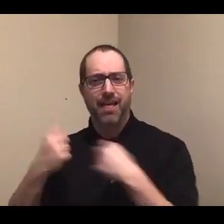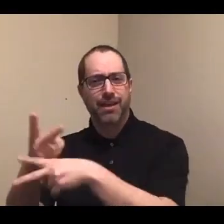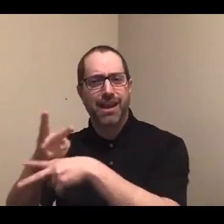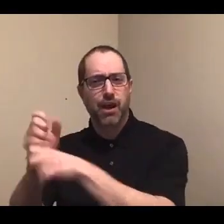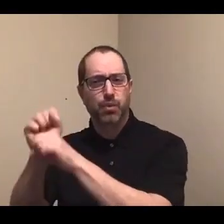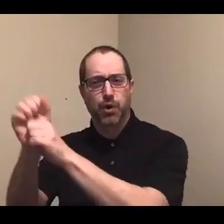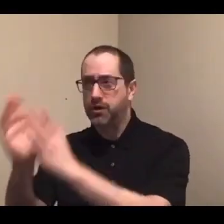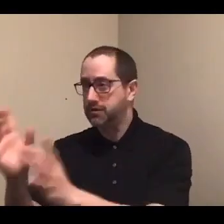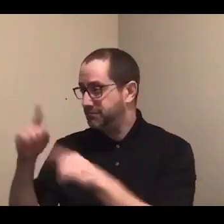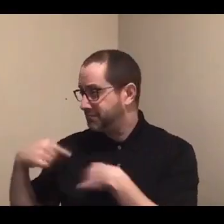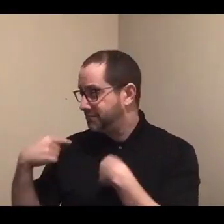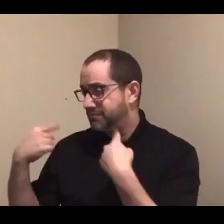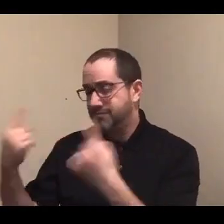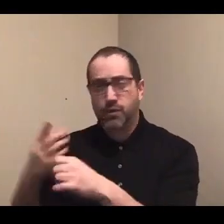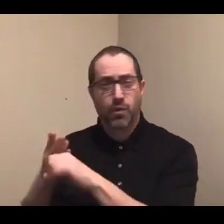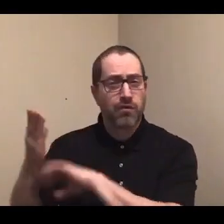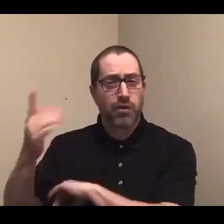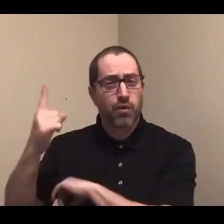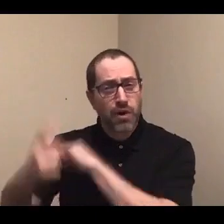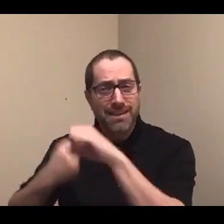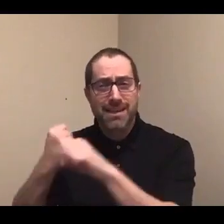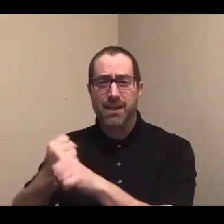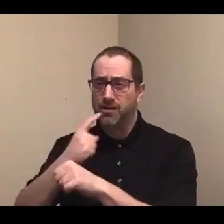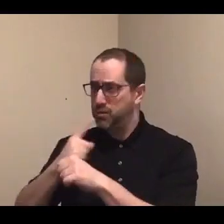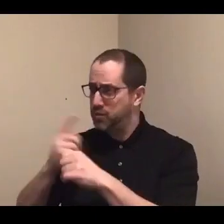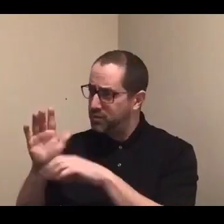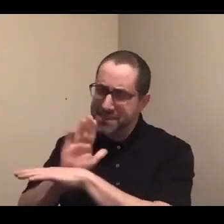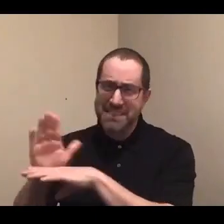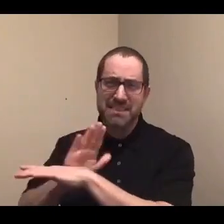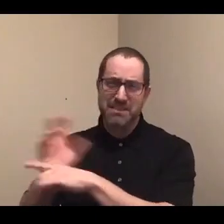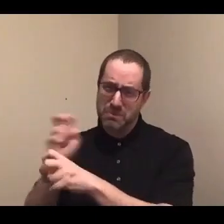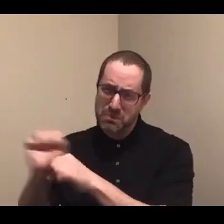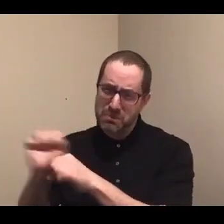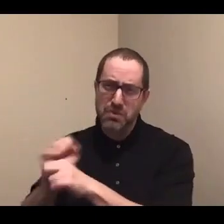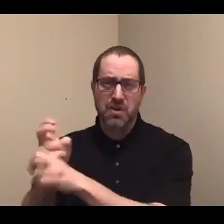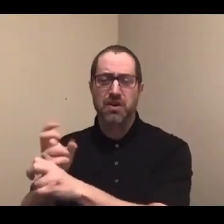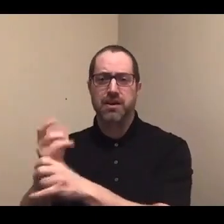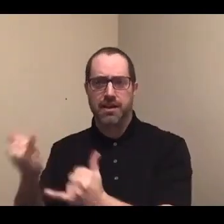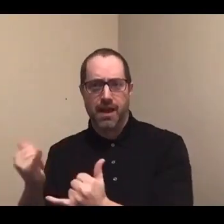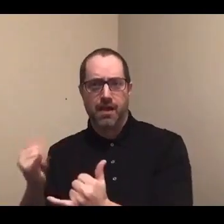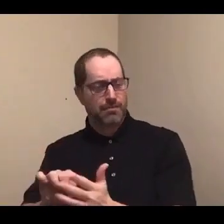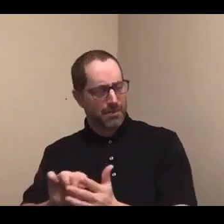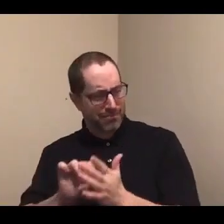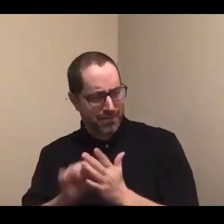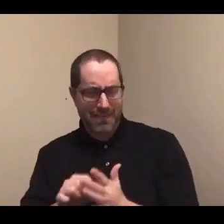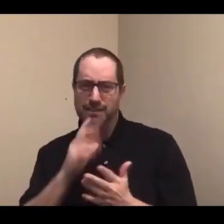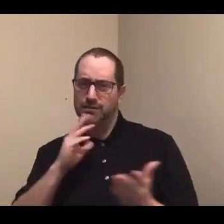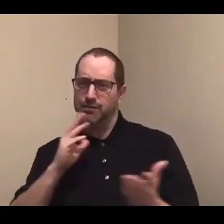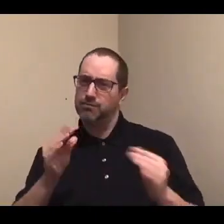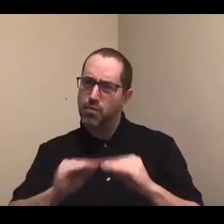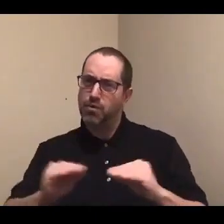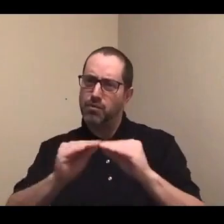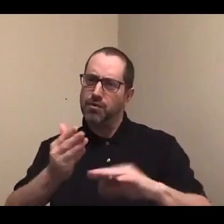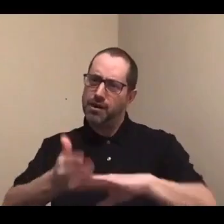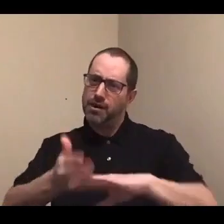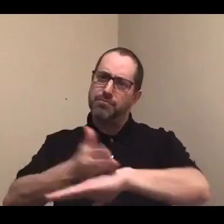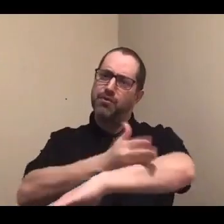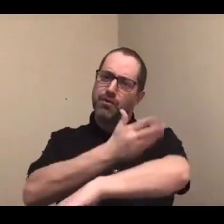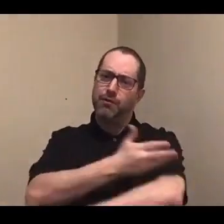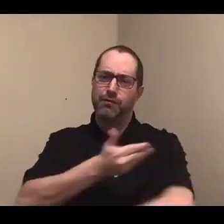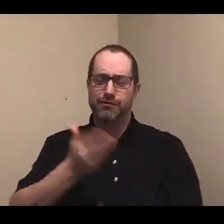our healthcare workers keep finding ways to serve our patients and residents better. We already lead all provinces in getting vaccines into arms as quickly